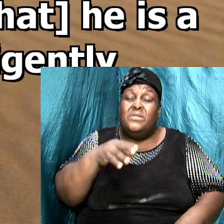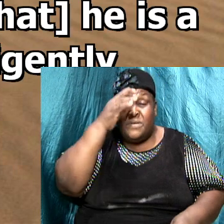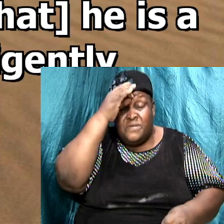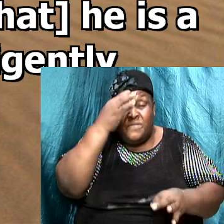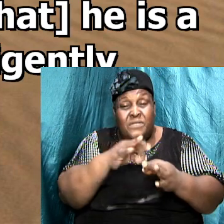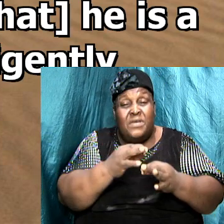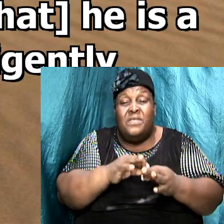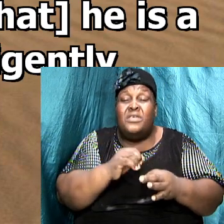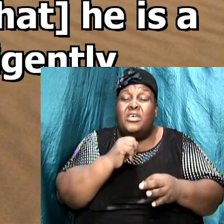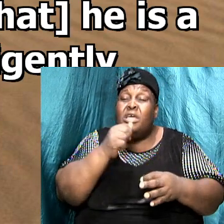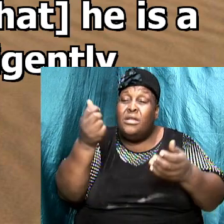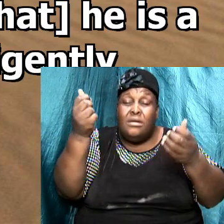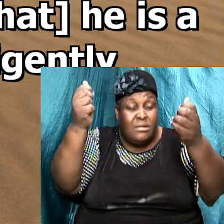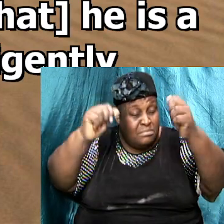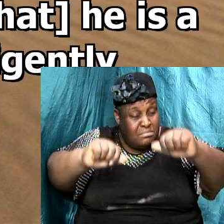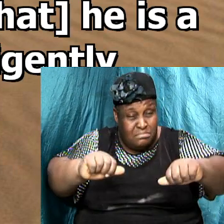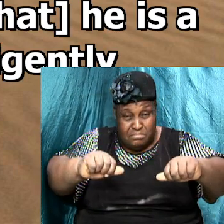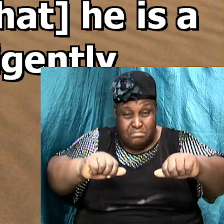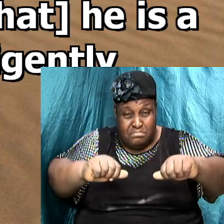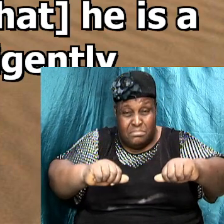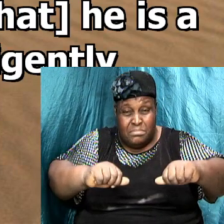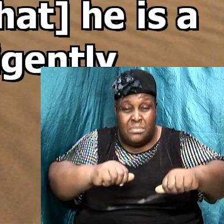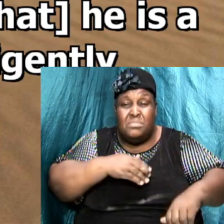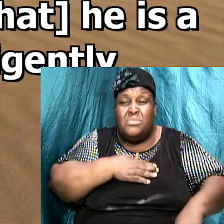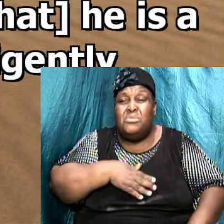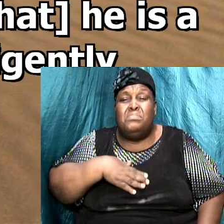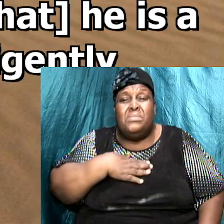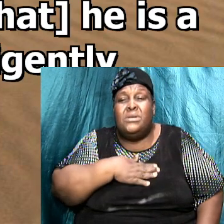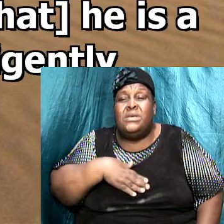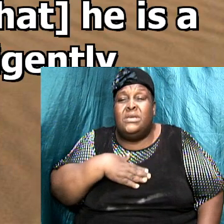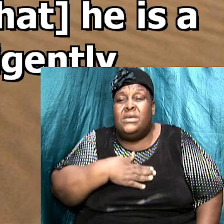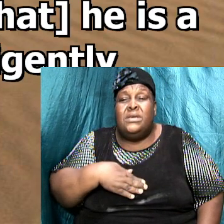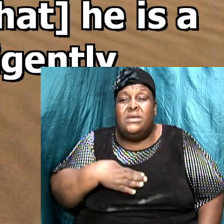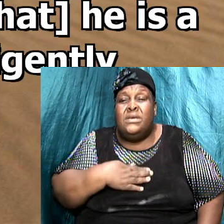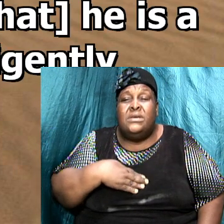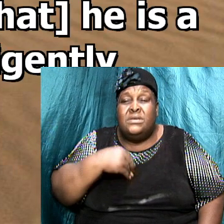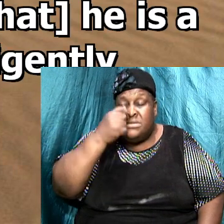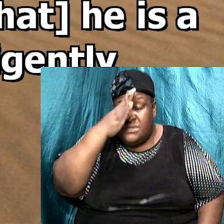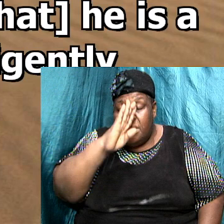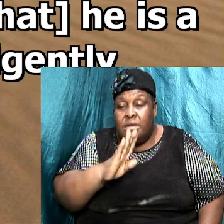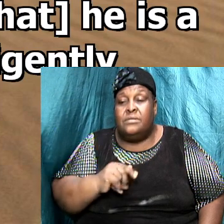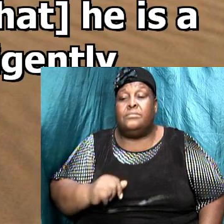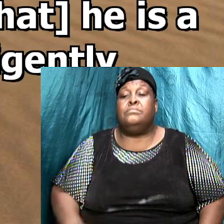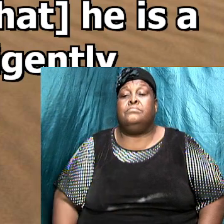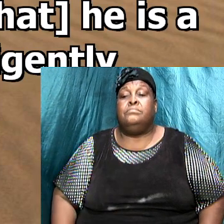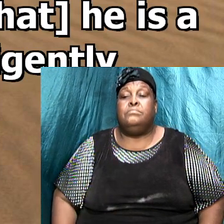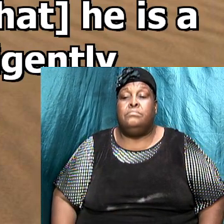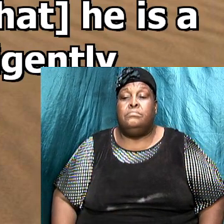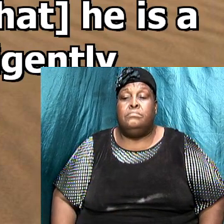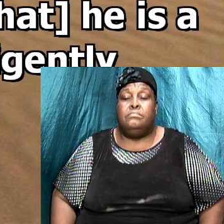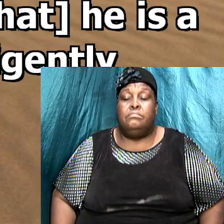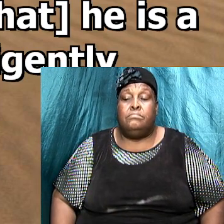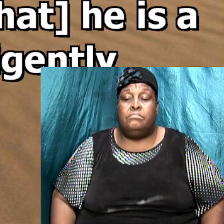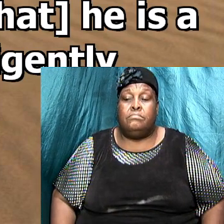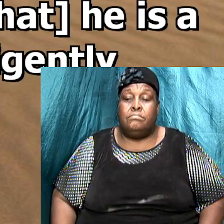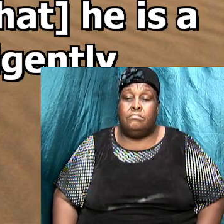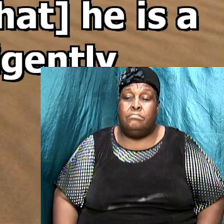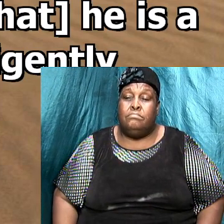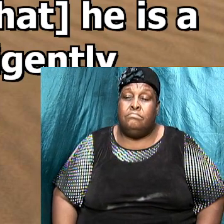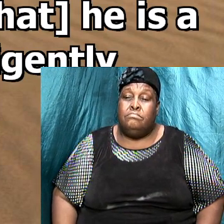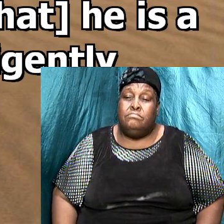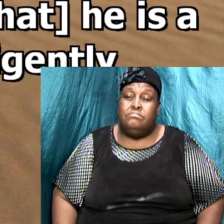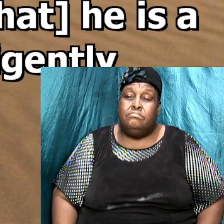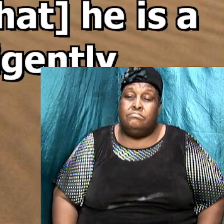it is impossible to please God. Now let us look at this same Hebrews. Let us look